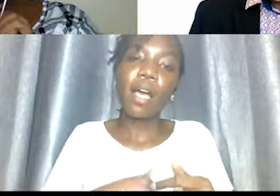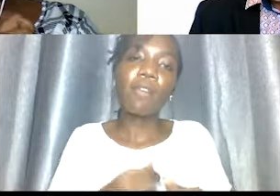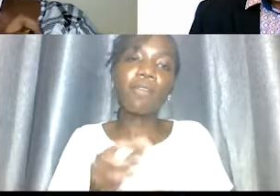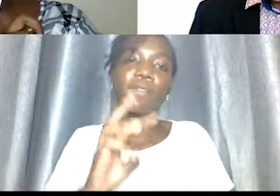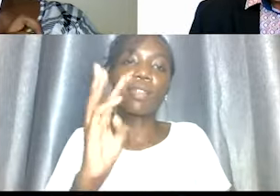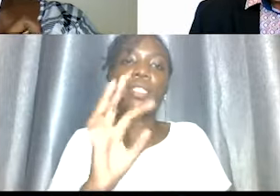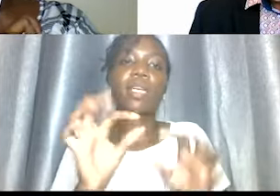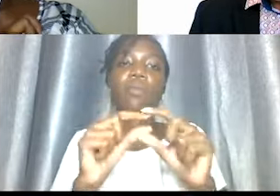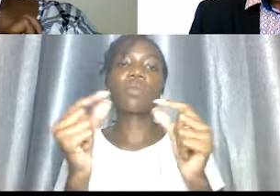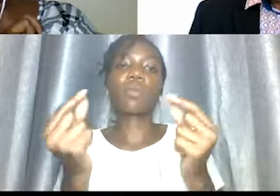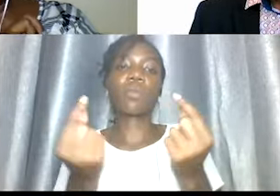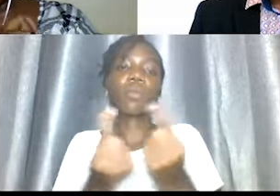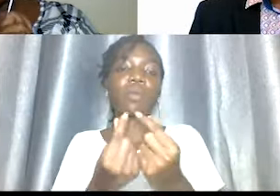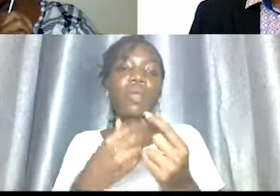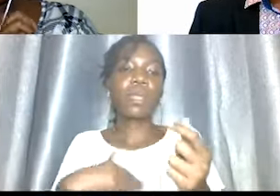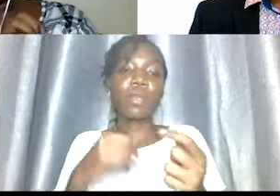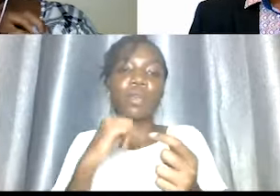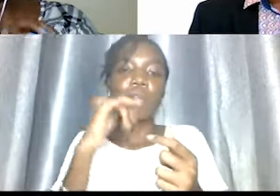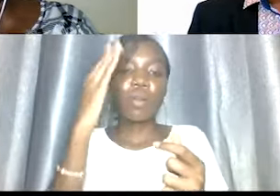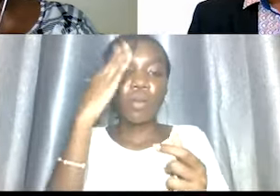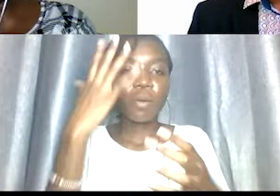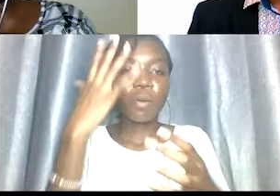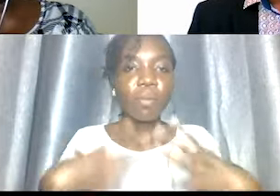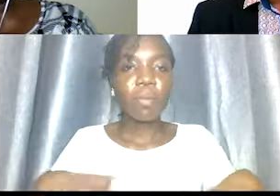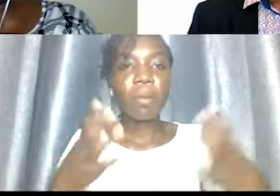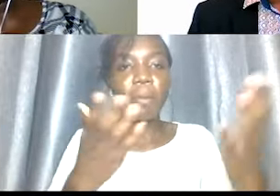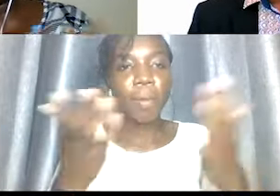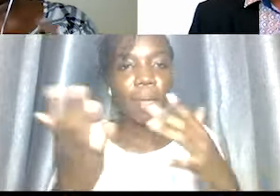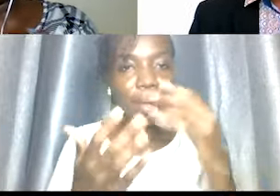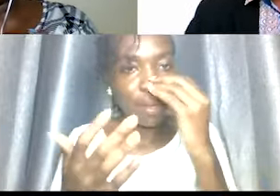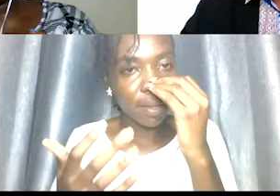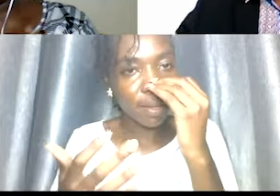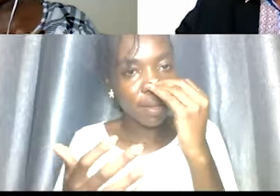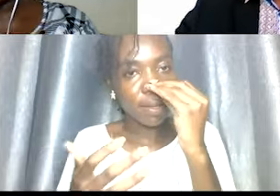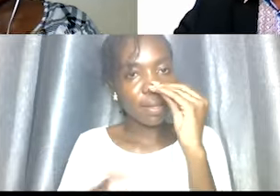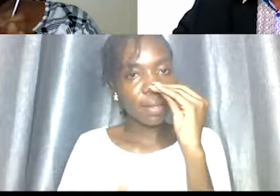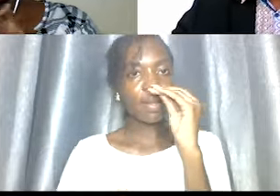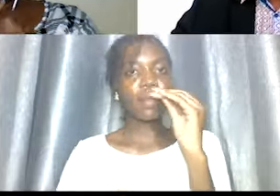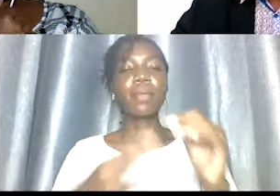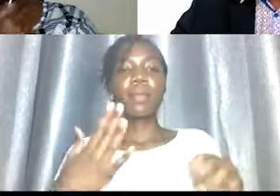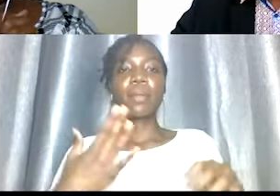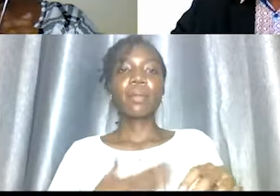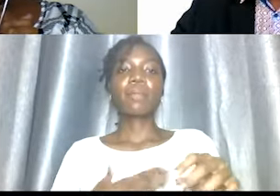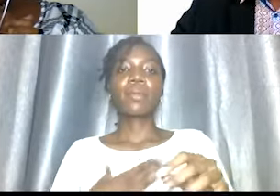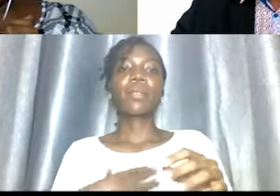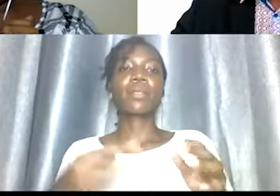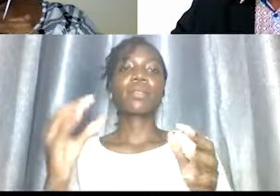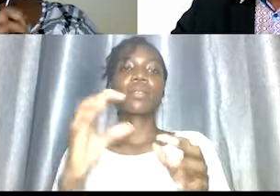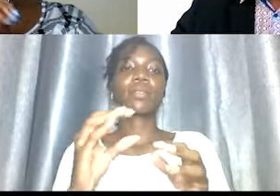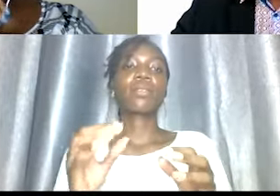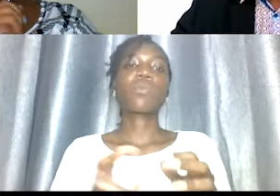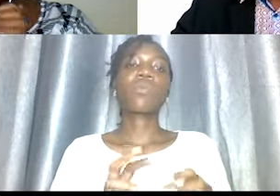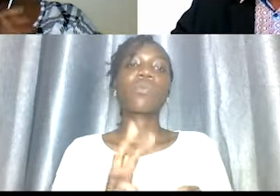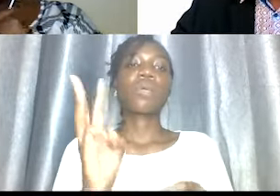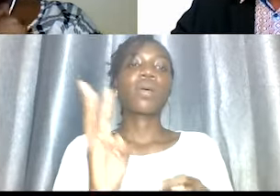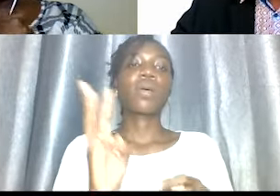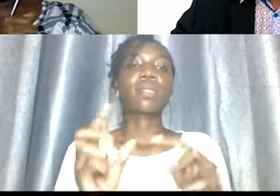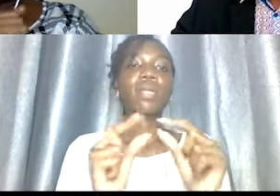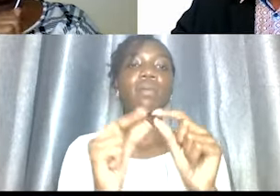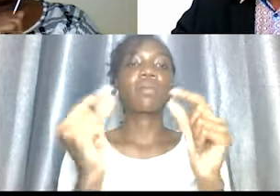don't know where my people are. Jacinta, Kevin, I don't know where you guys are. Please post the link to the WhatsApp group. I hope you're still